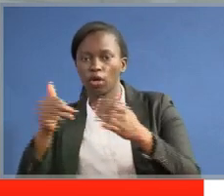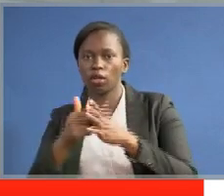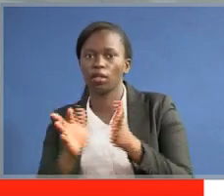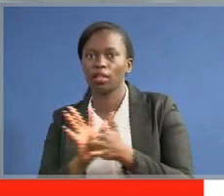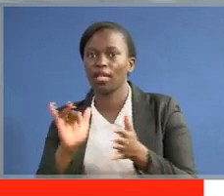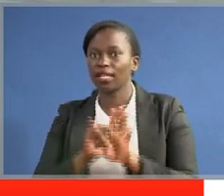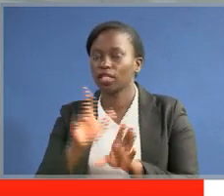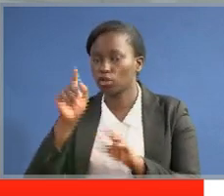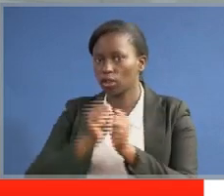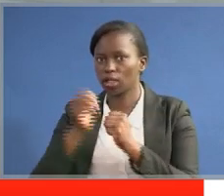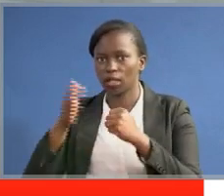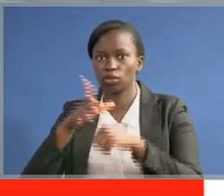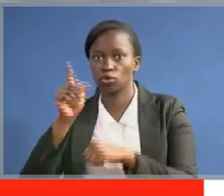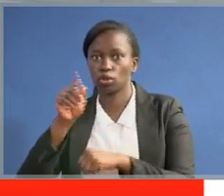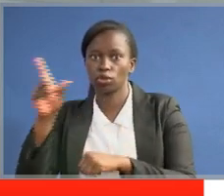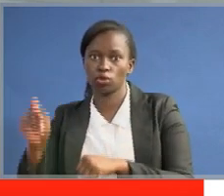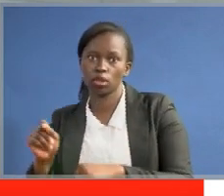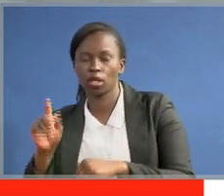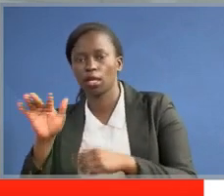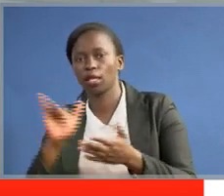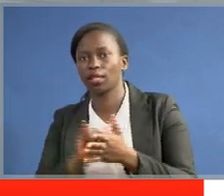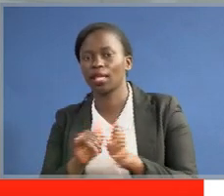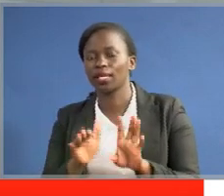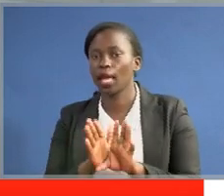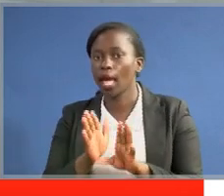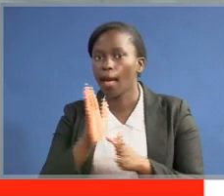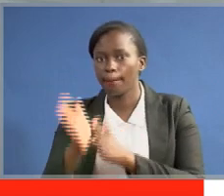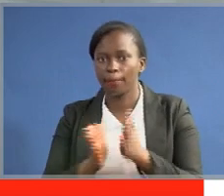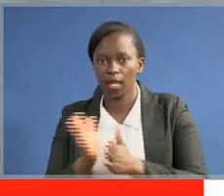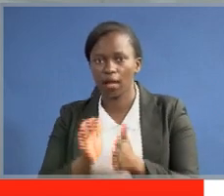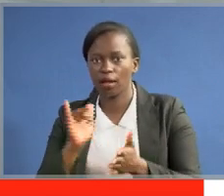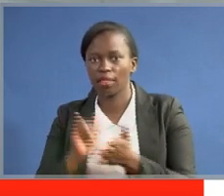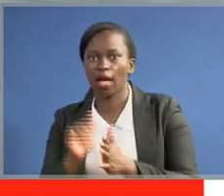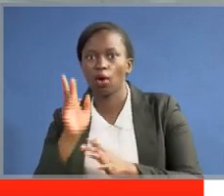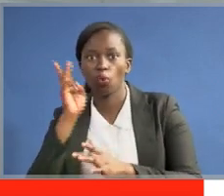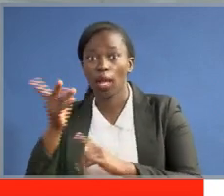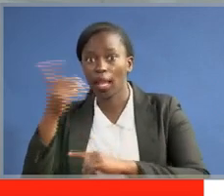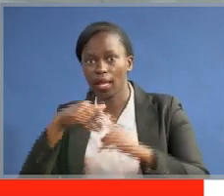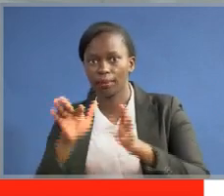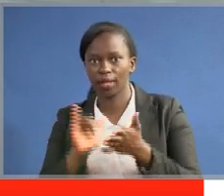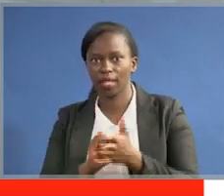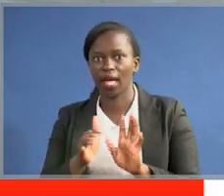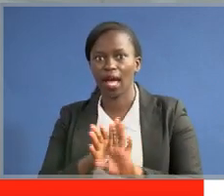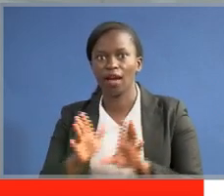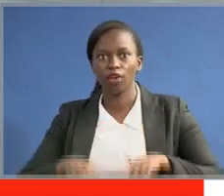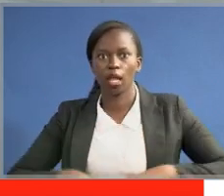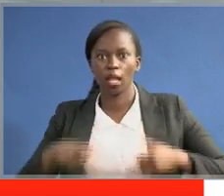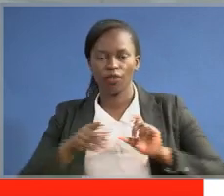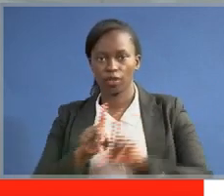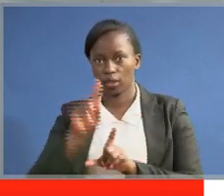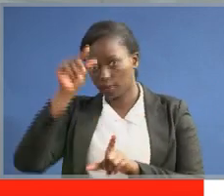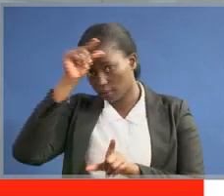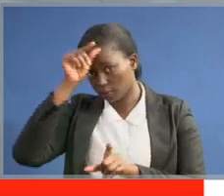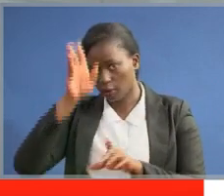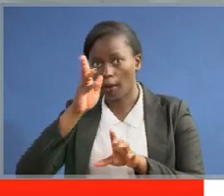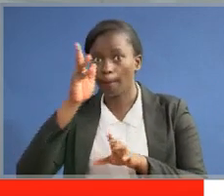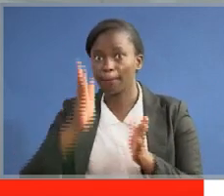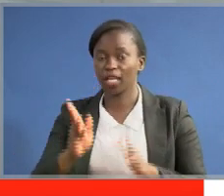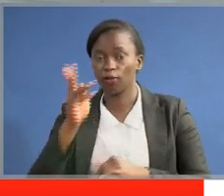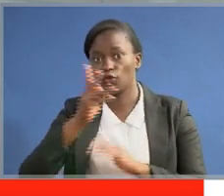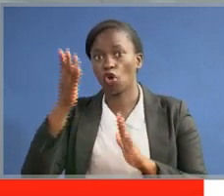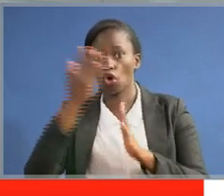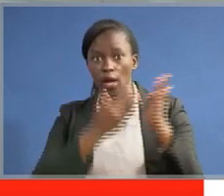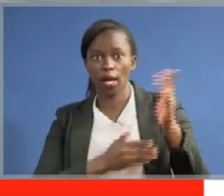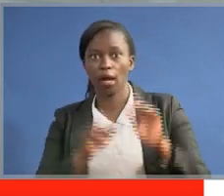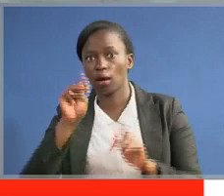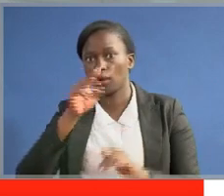its 2019-2024 strategic plan that will come in handy in realizing the government's Big Four agenda.